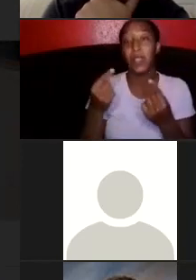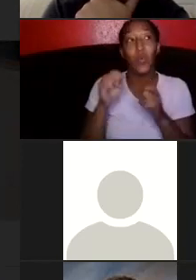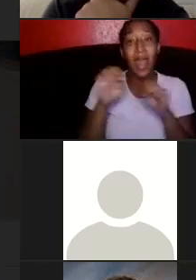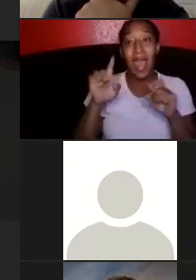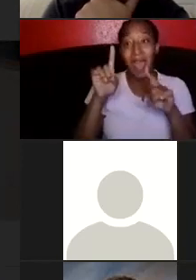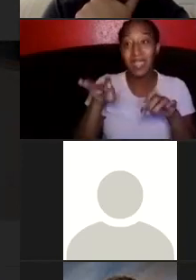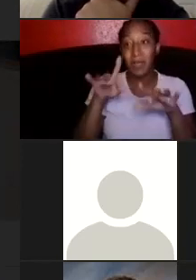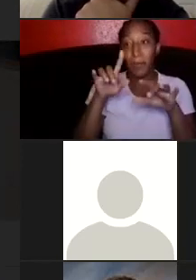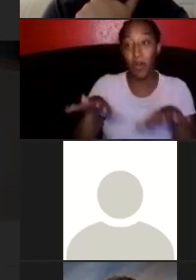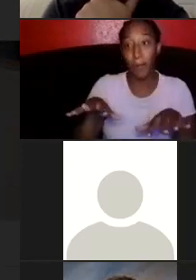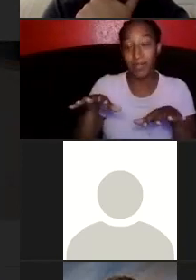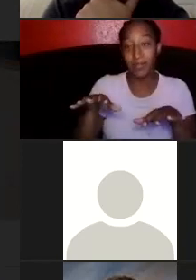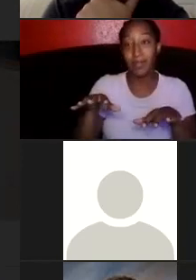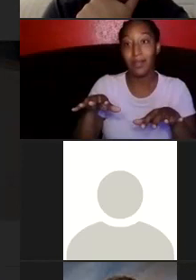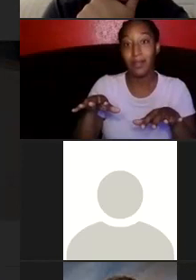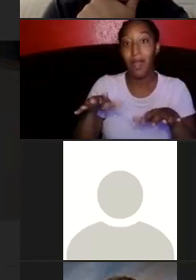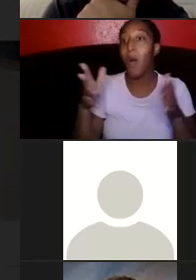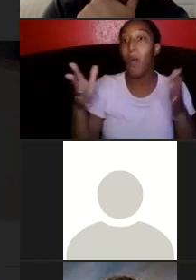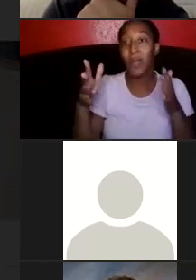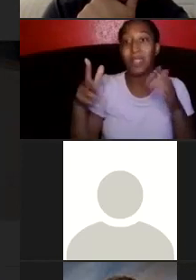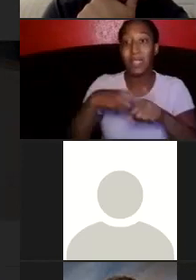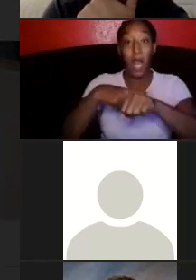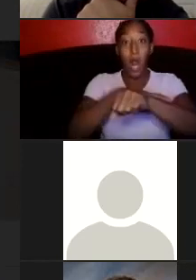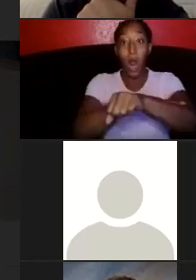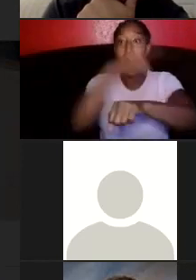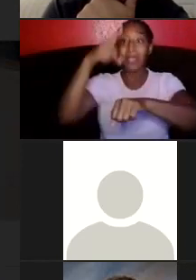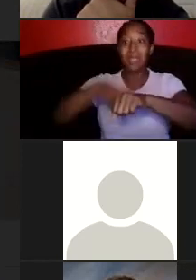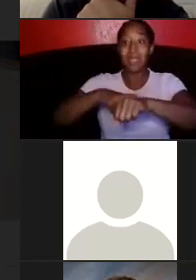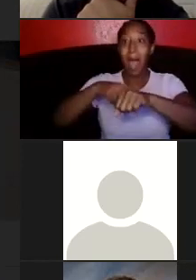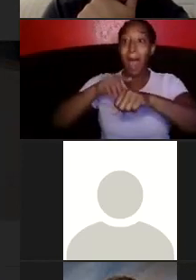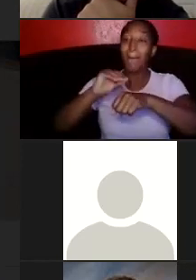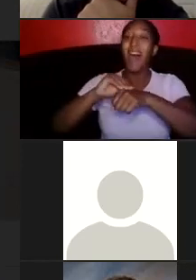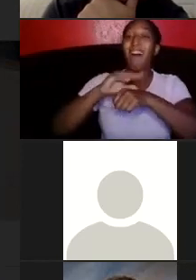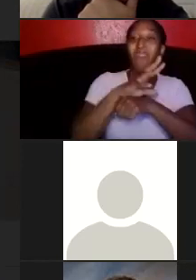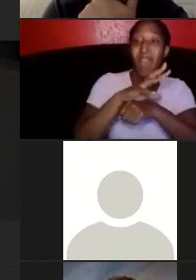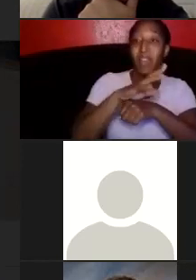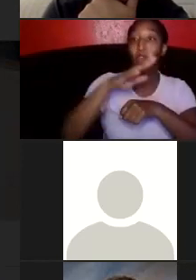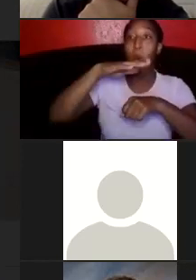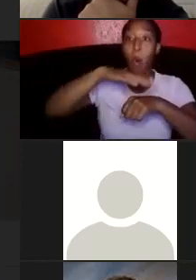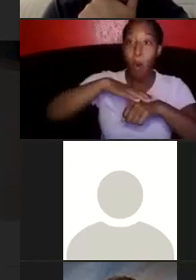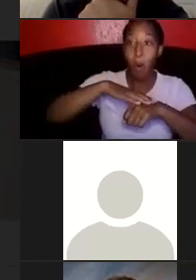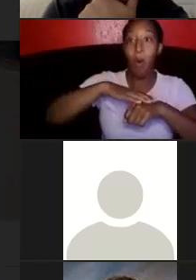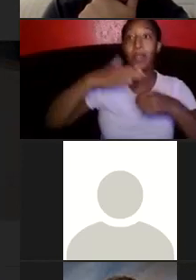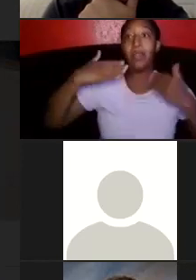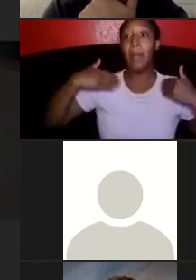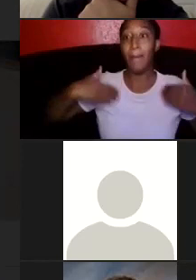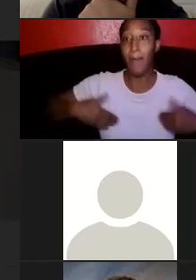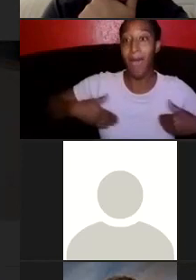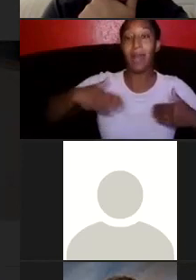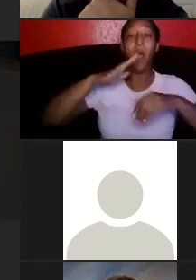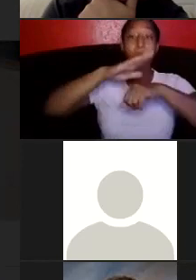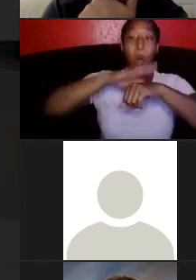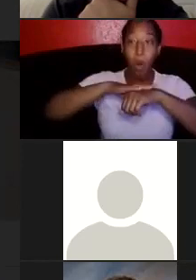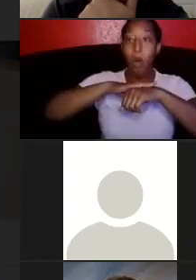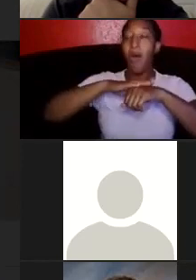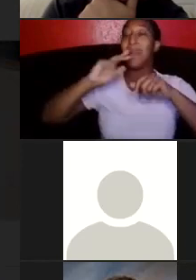be the long-term effects on the human body, on plants, on materials. There's so much that we need to know before